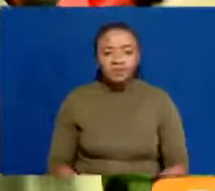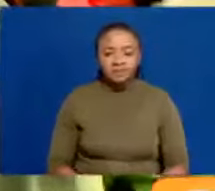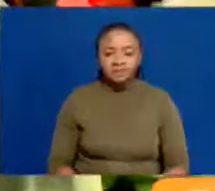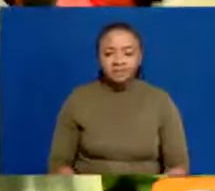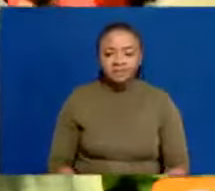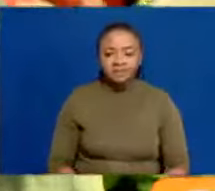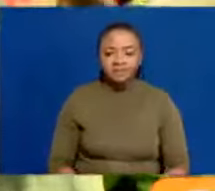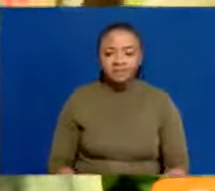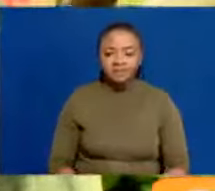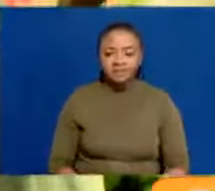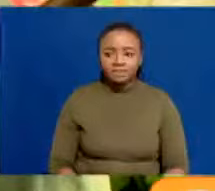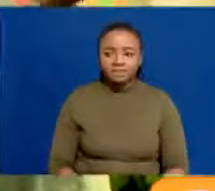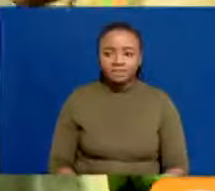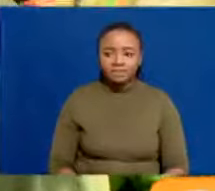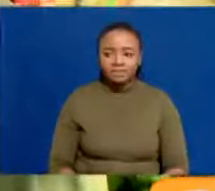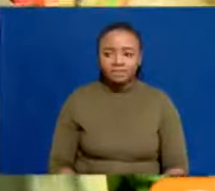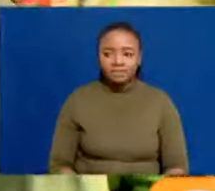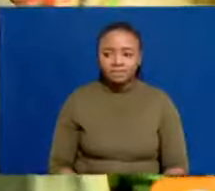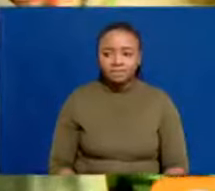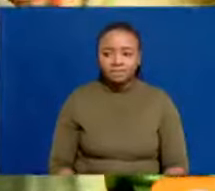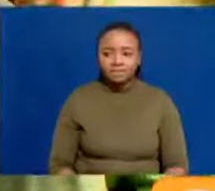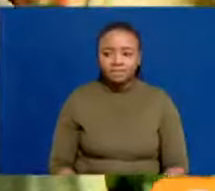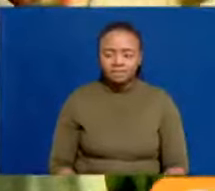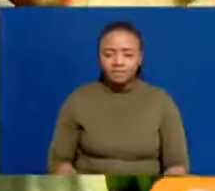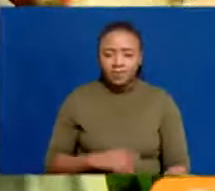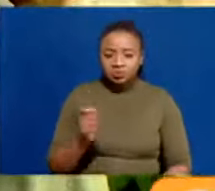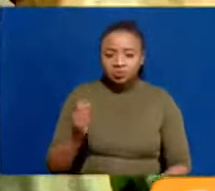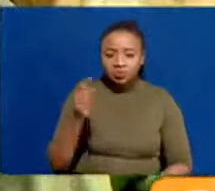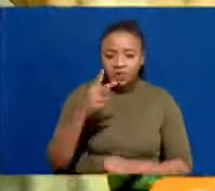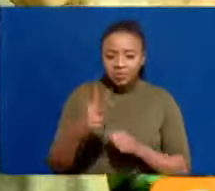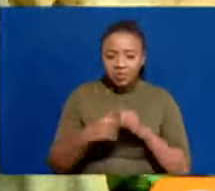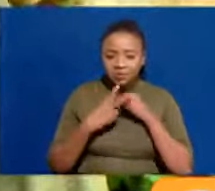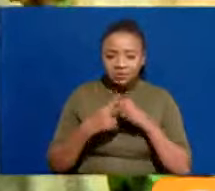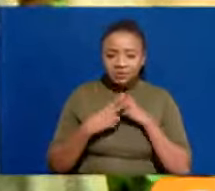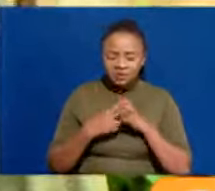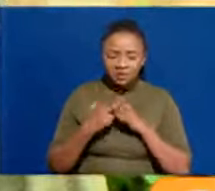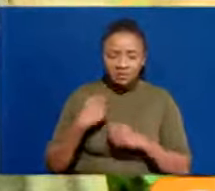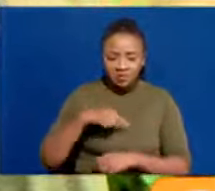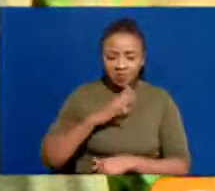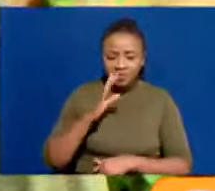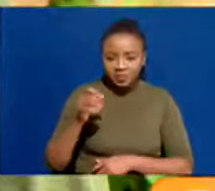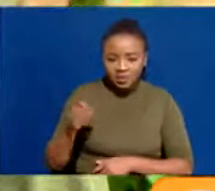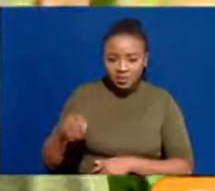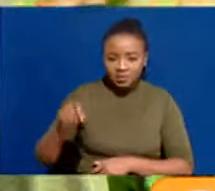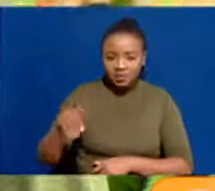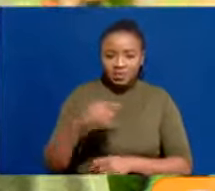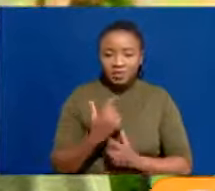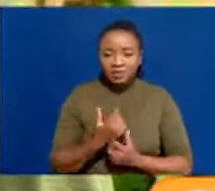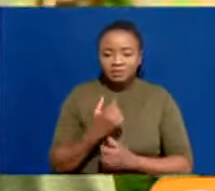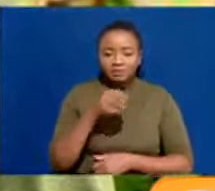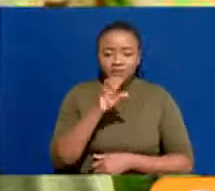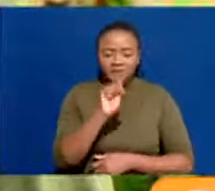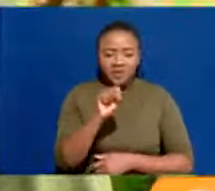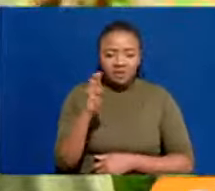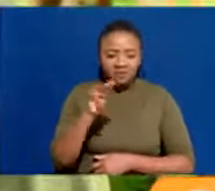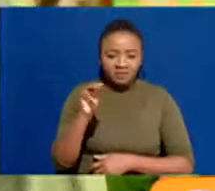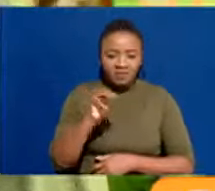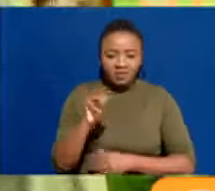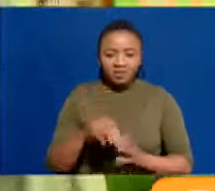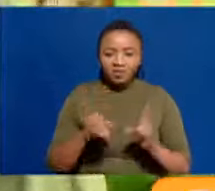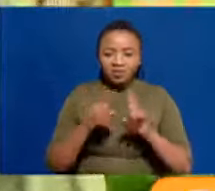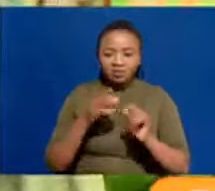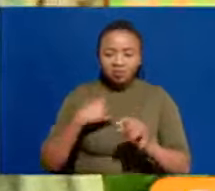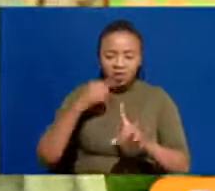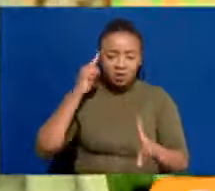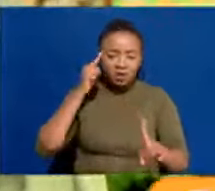mwezi wa saba huu, tutakuwa tumpanda kadri ya milioni tano miti. Target yetu